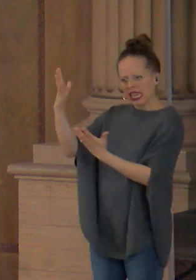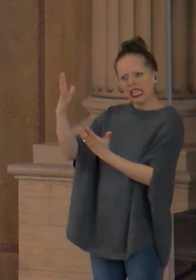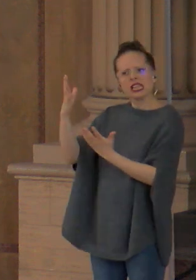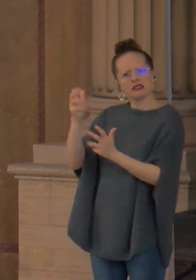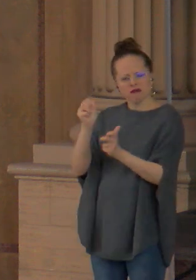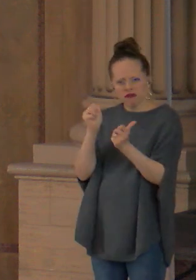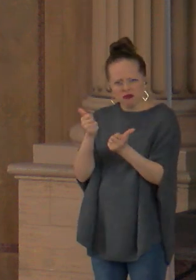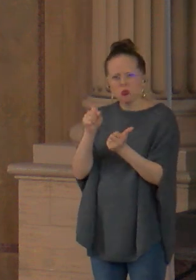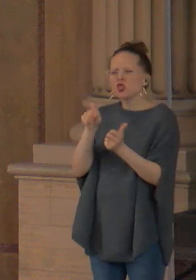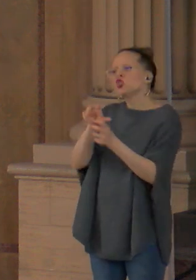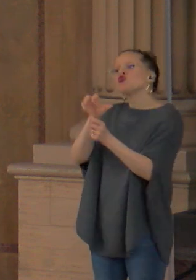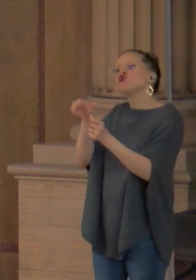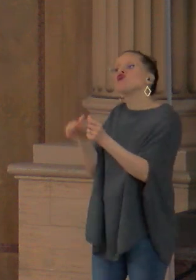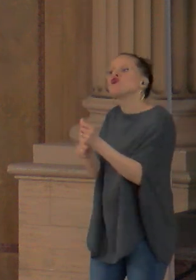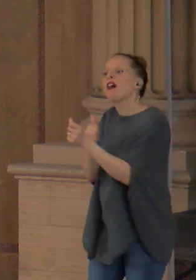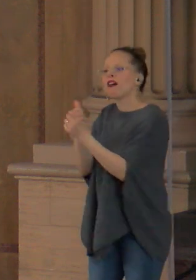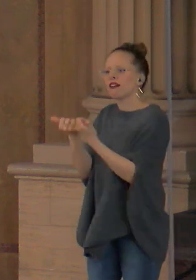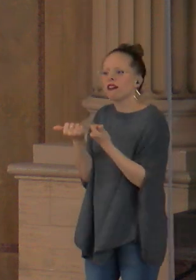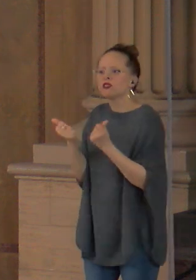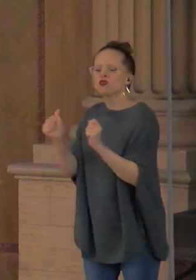striving for obedience to Jesus.